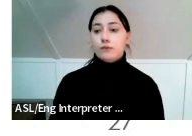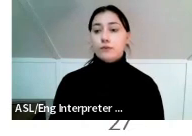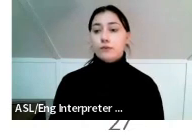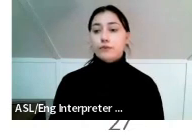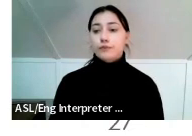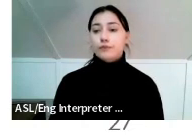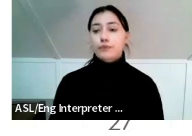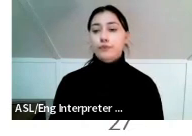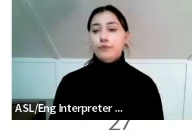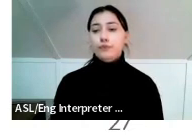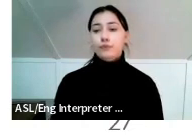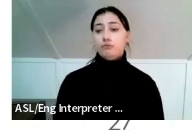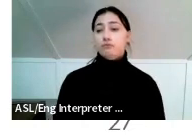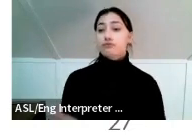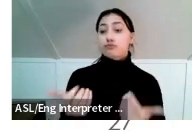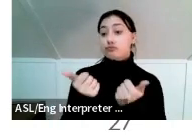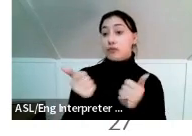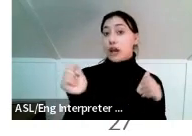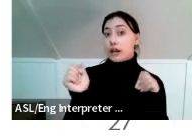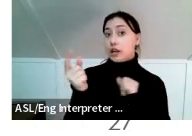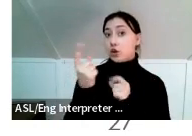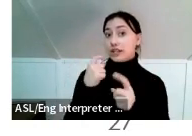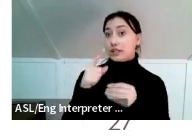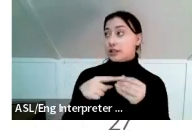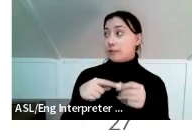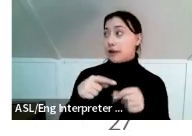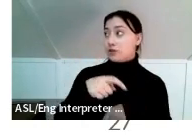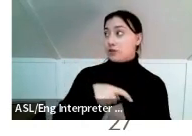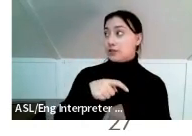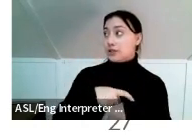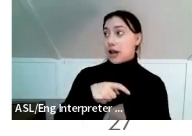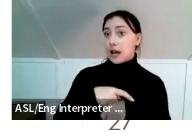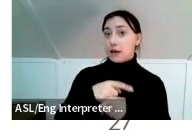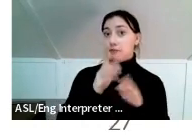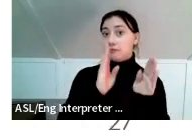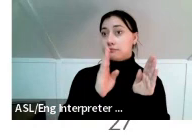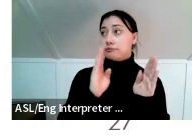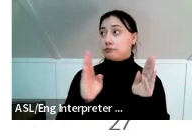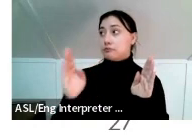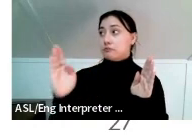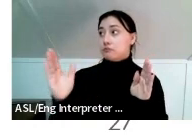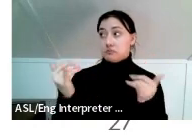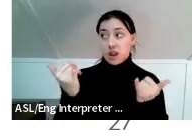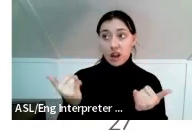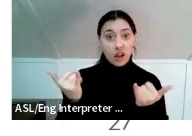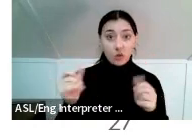2025. If there are any questions about the timeline, we can get into that now.